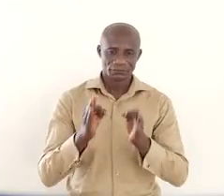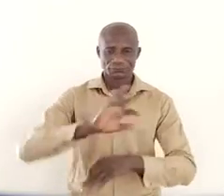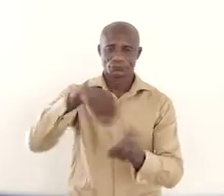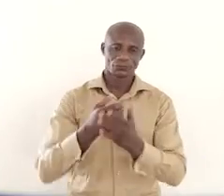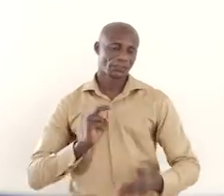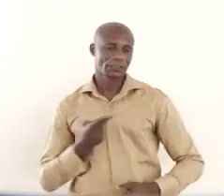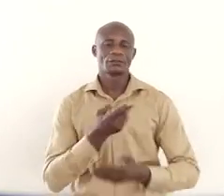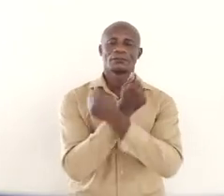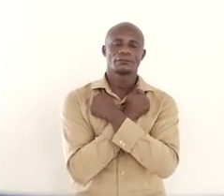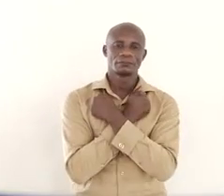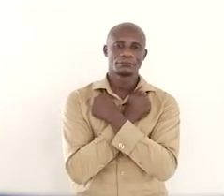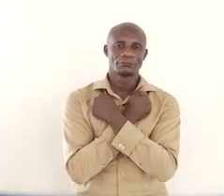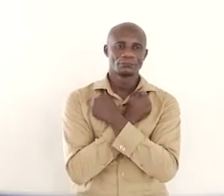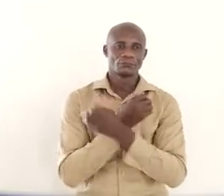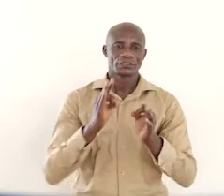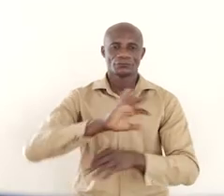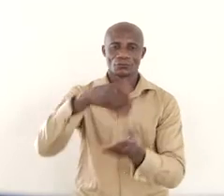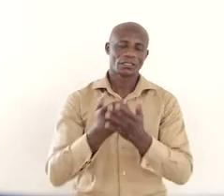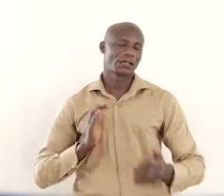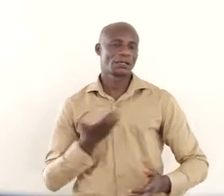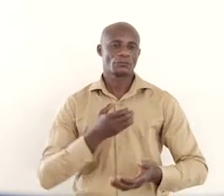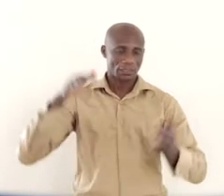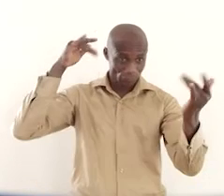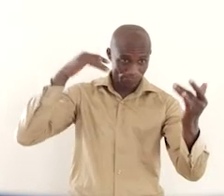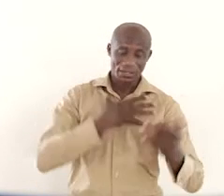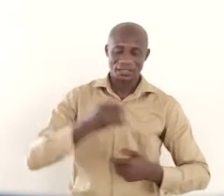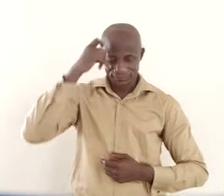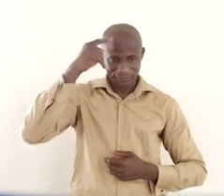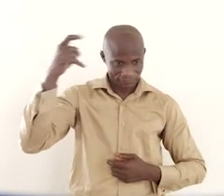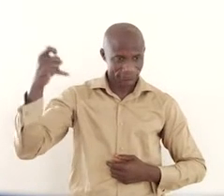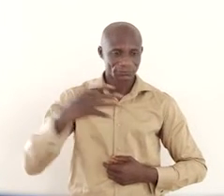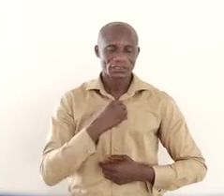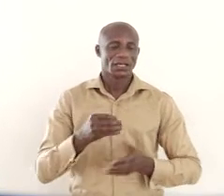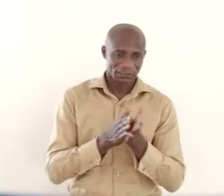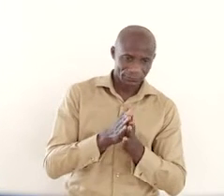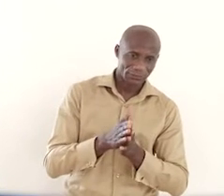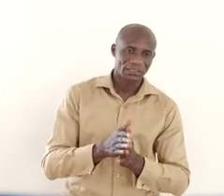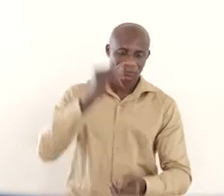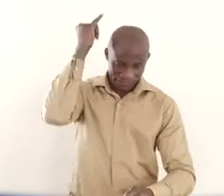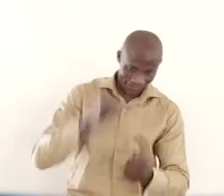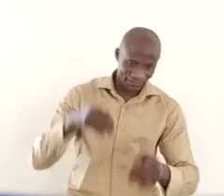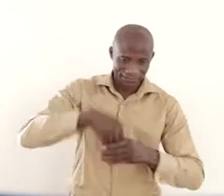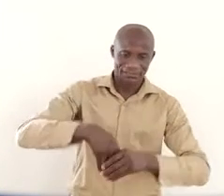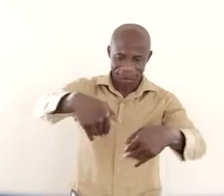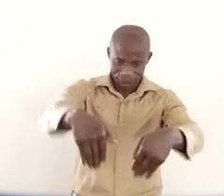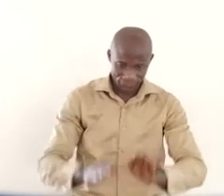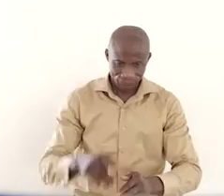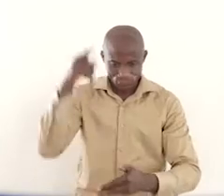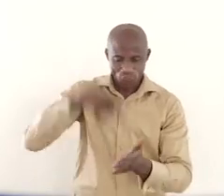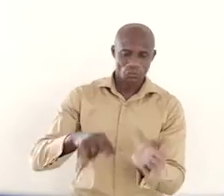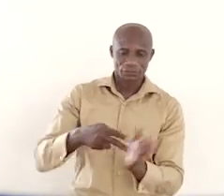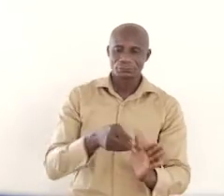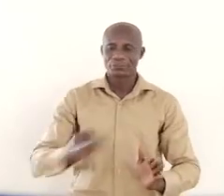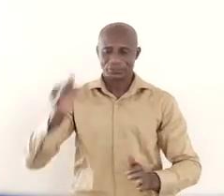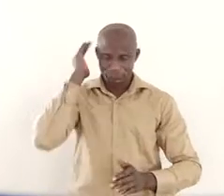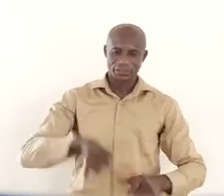If all our love, if all our hope, if all our dreams and all our aspirations simply ended in the grave, what meaning